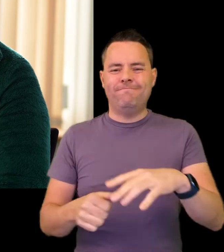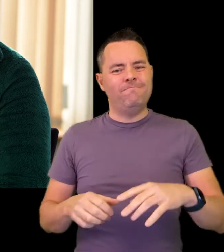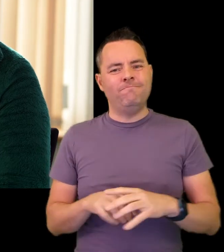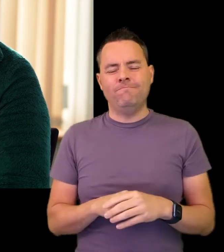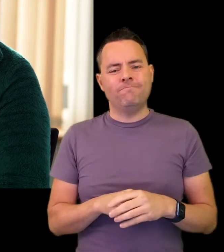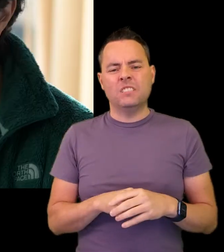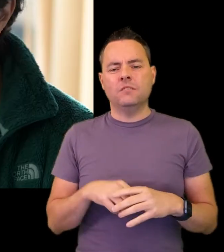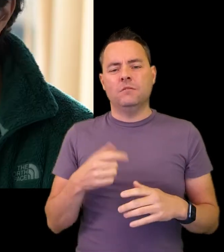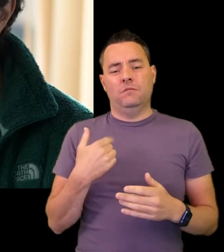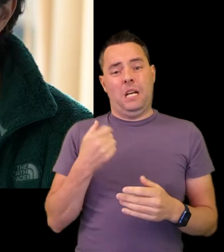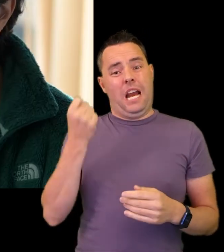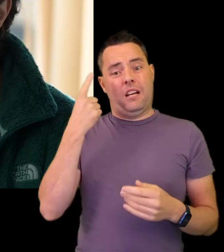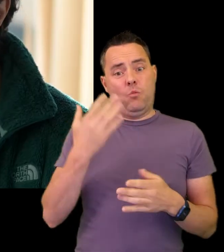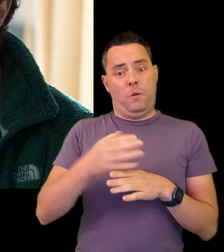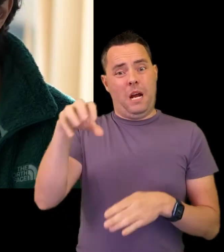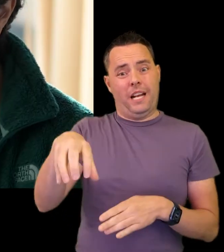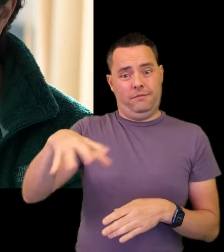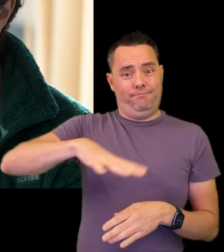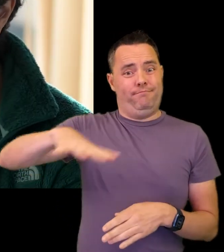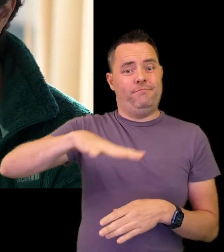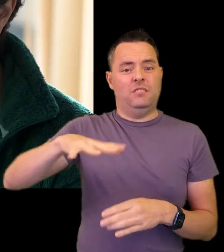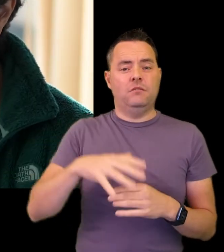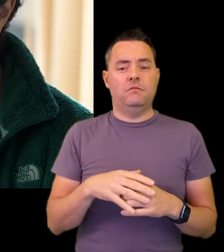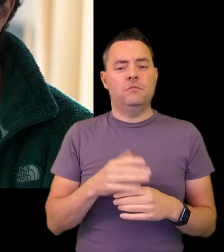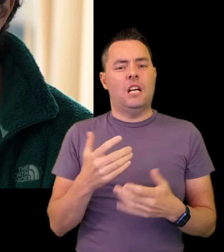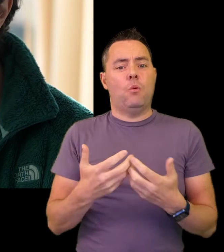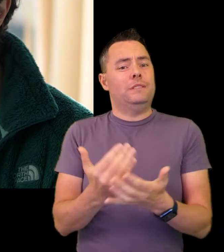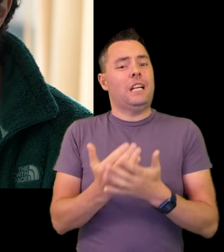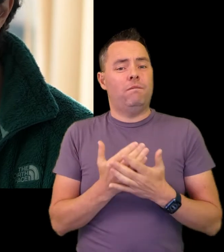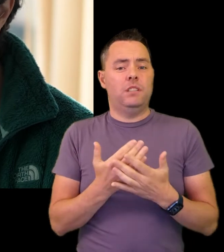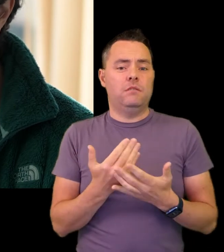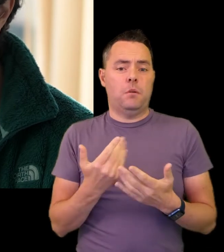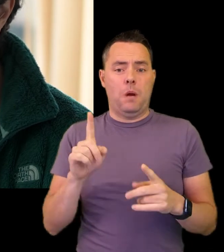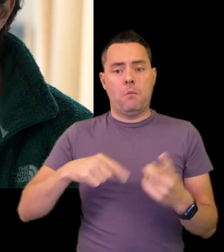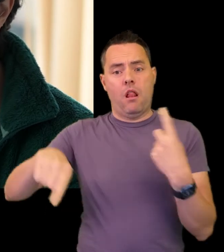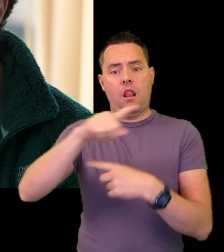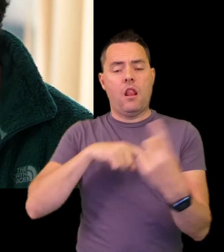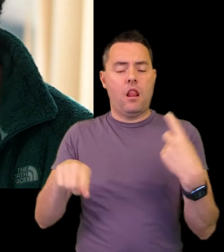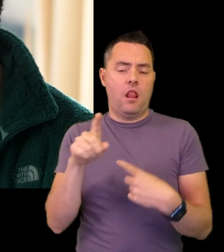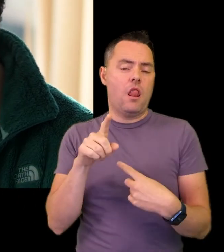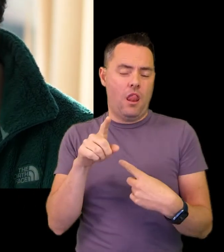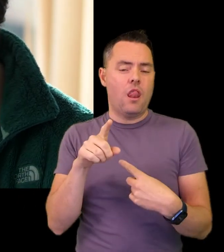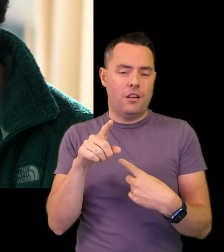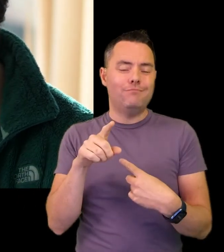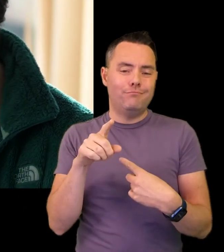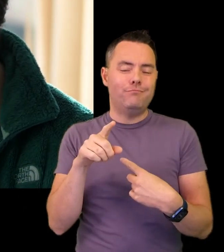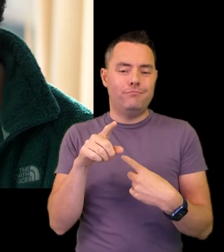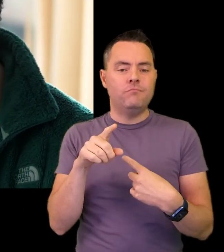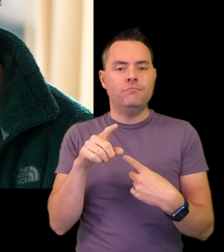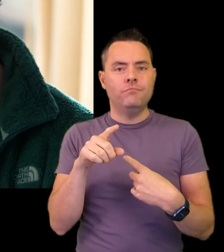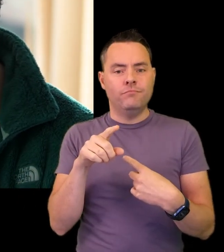impressed. In my ideal workplace, it would be safe enough for people to